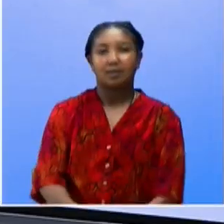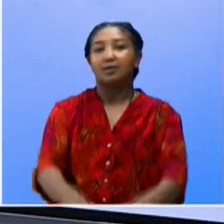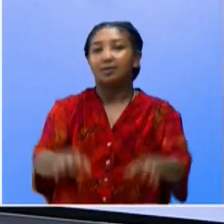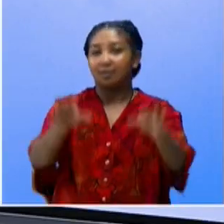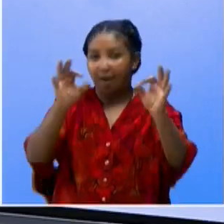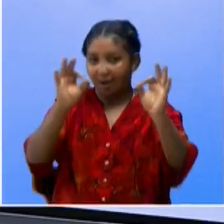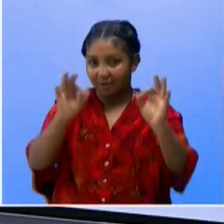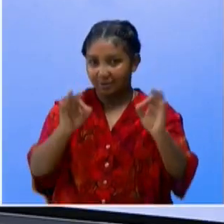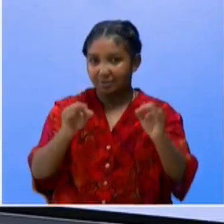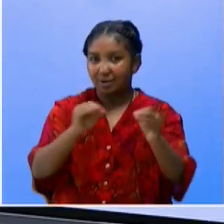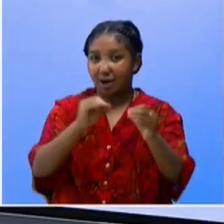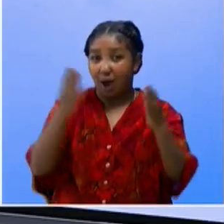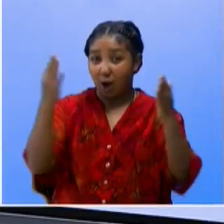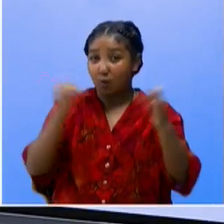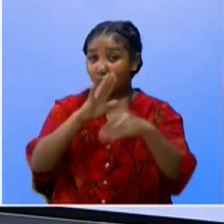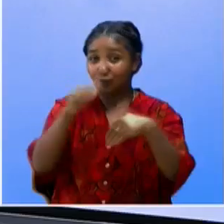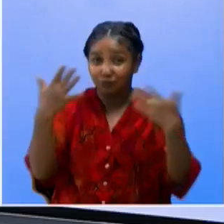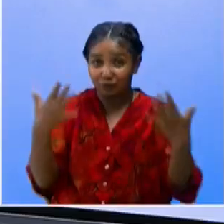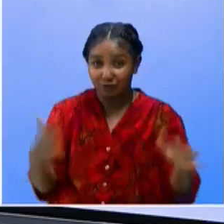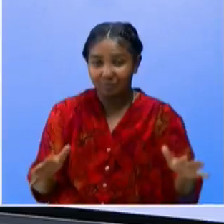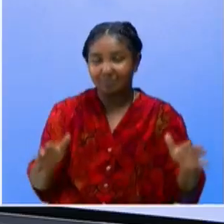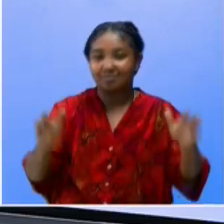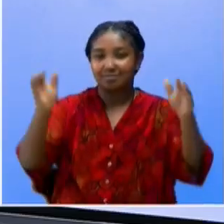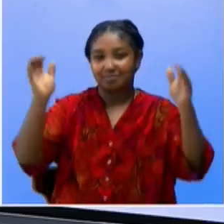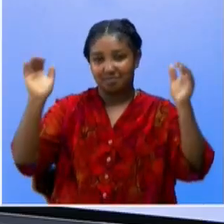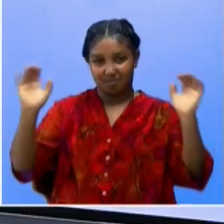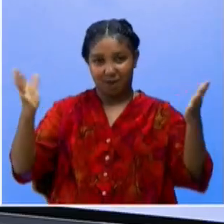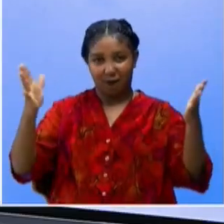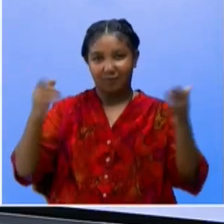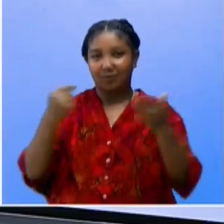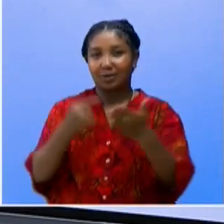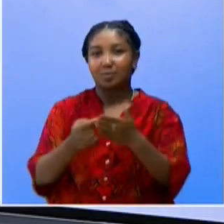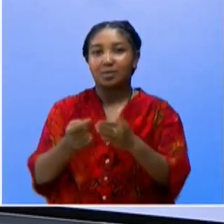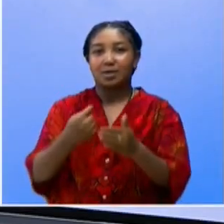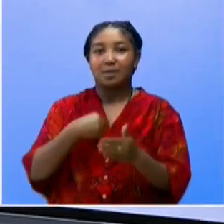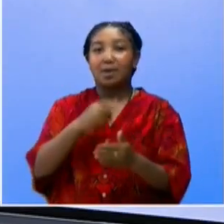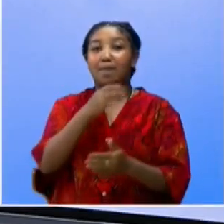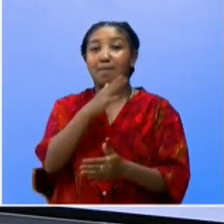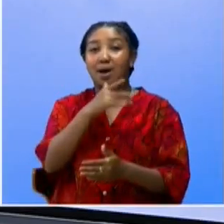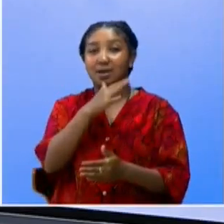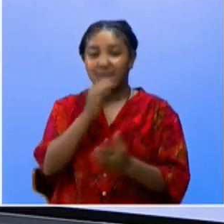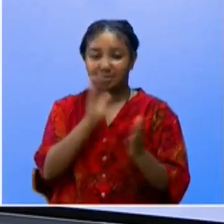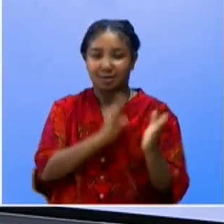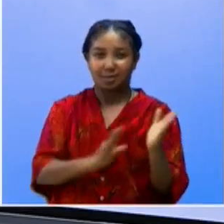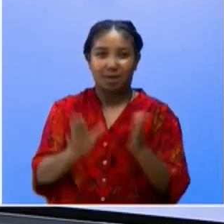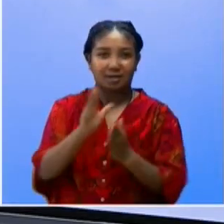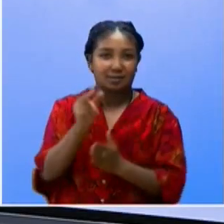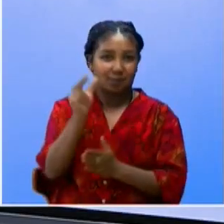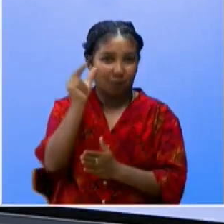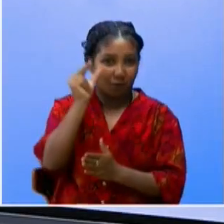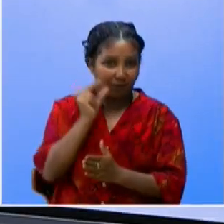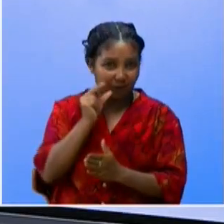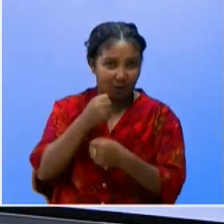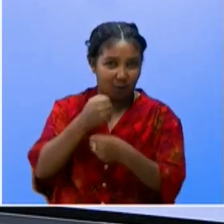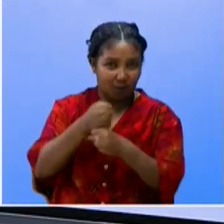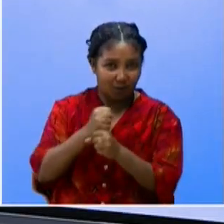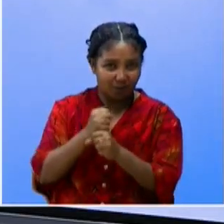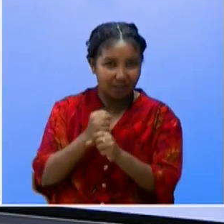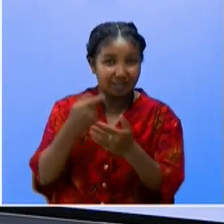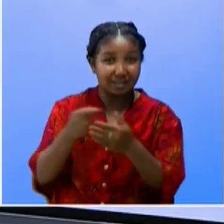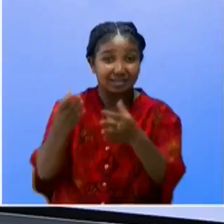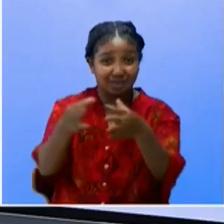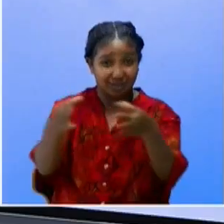Nice. I hope you did it. Bravo. Come on here. My mother makes coffee. In